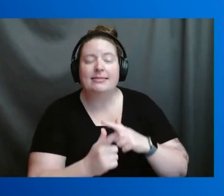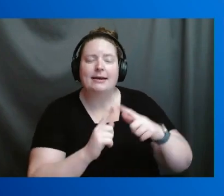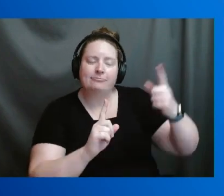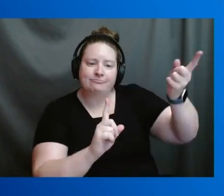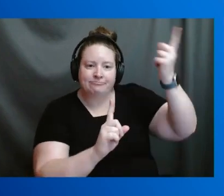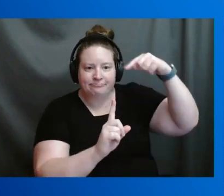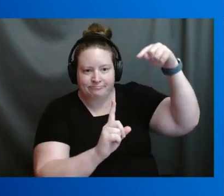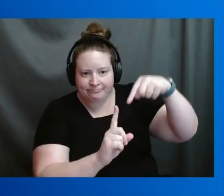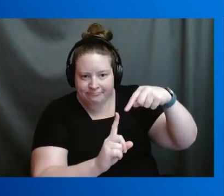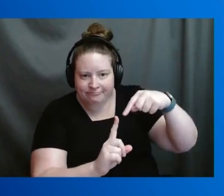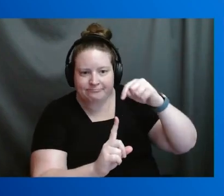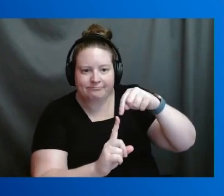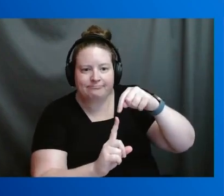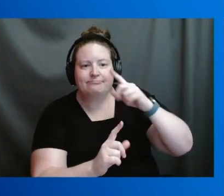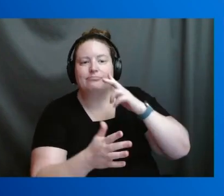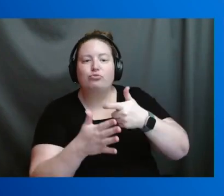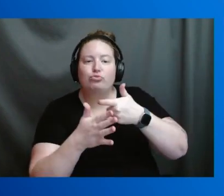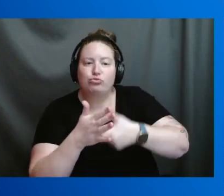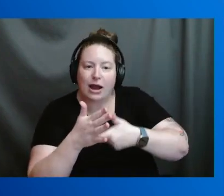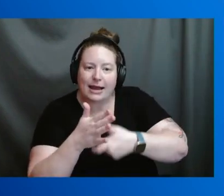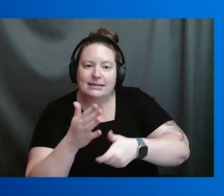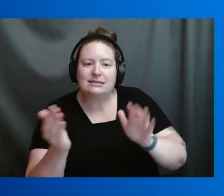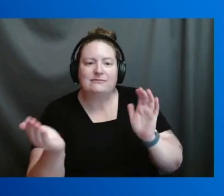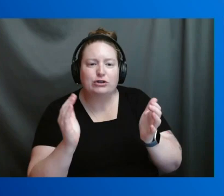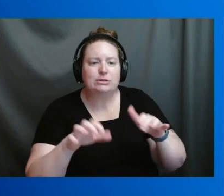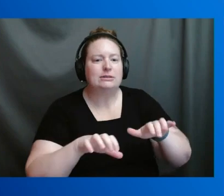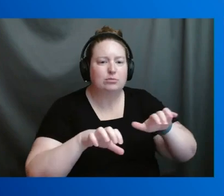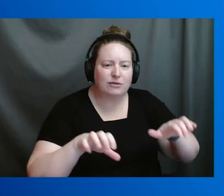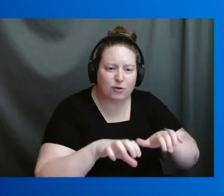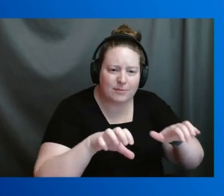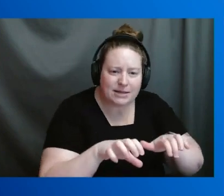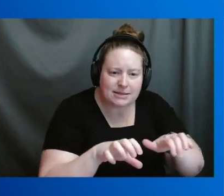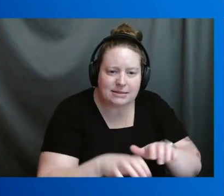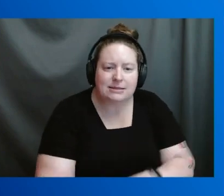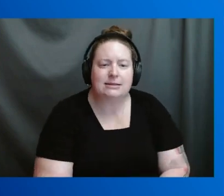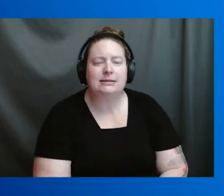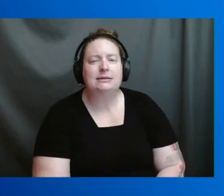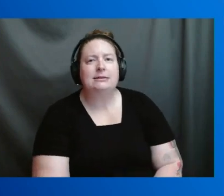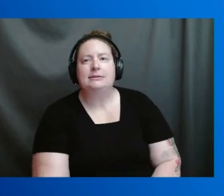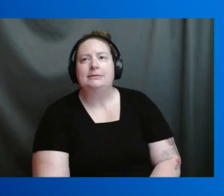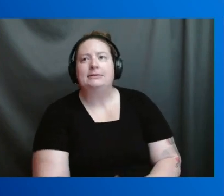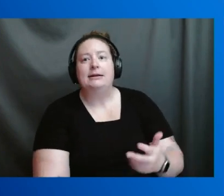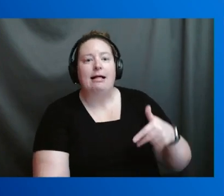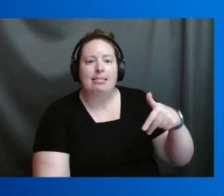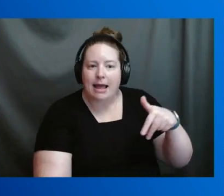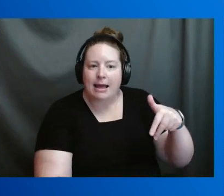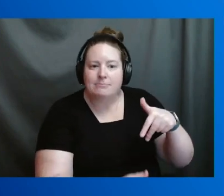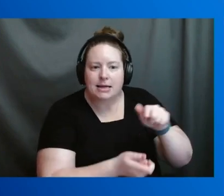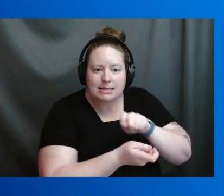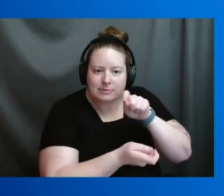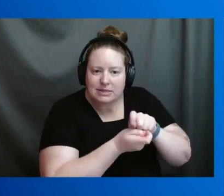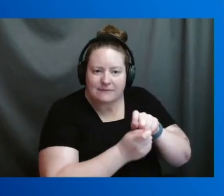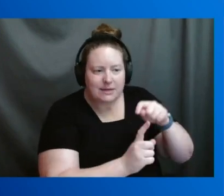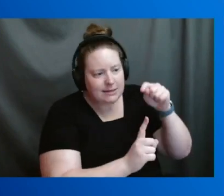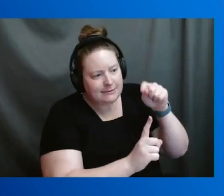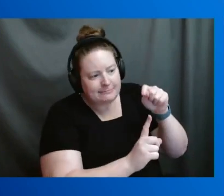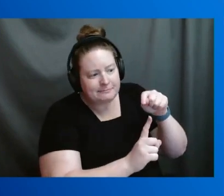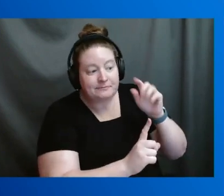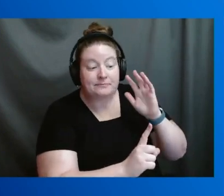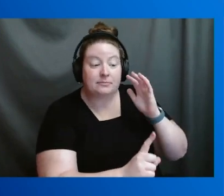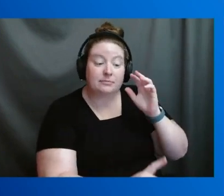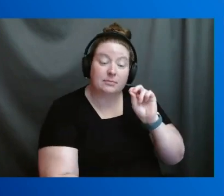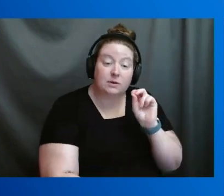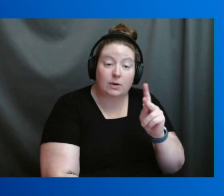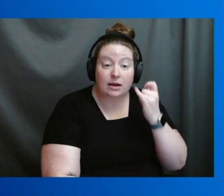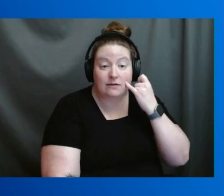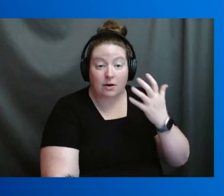like price-performance trade-offs that look at that particular workload. If you're looking at, say, a Lambda-specific aspect, you would say, if I'm looking at something